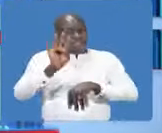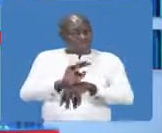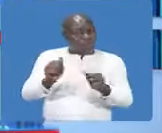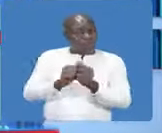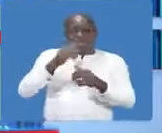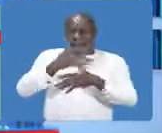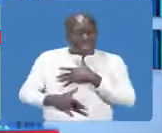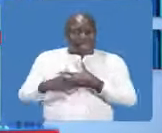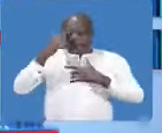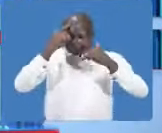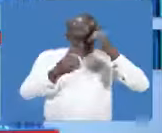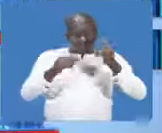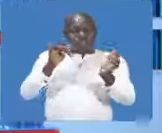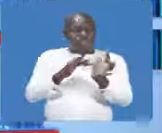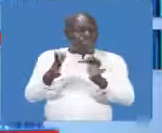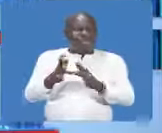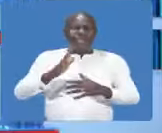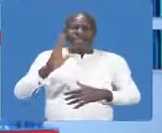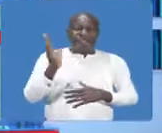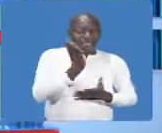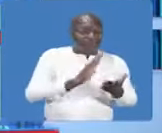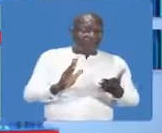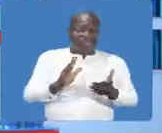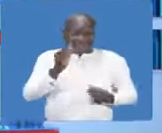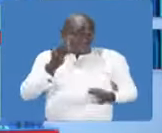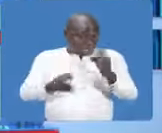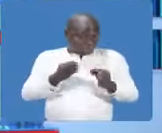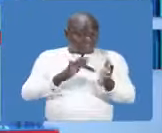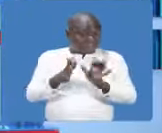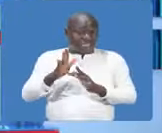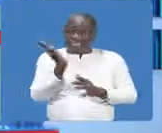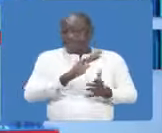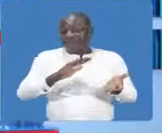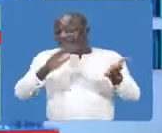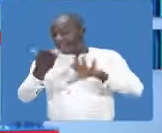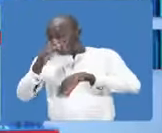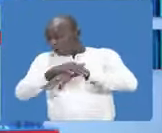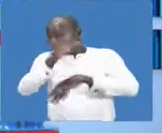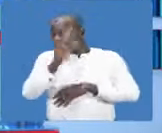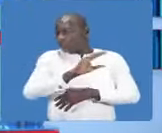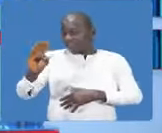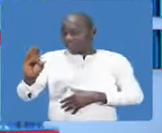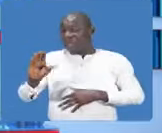so sɛ ne mogya anhwe anwudi a ɛne nka obi aka sɛ asɔre bia yɛ asɔre a